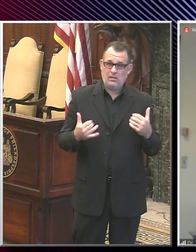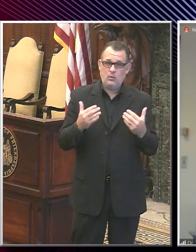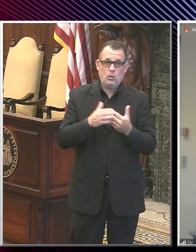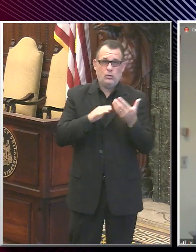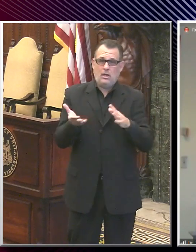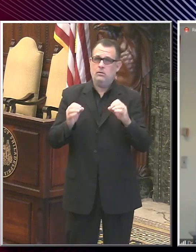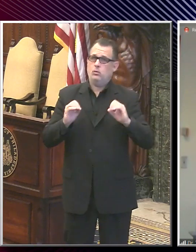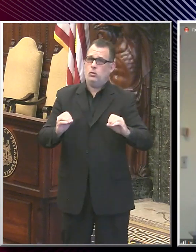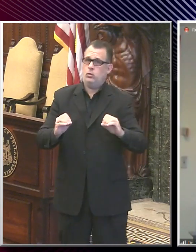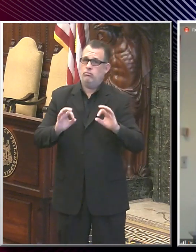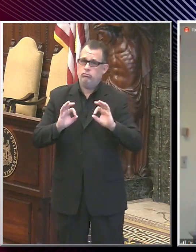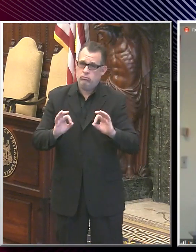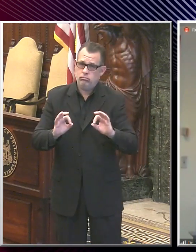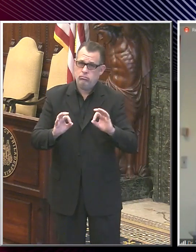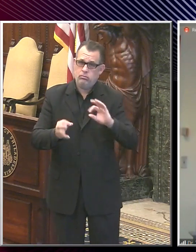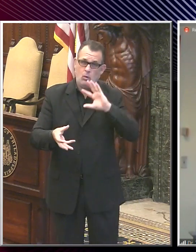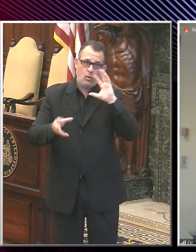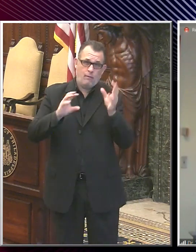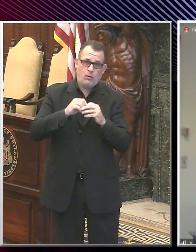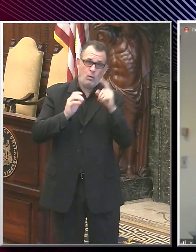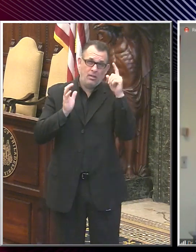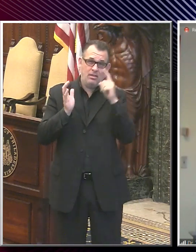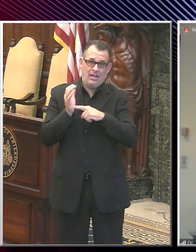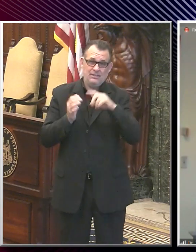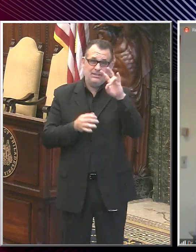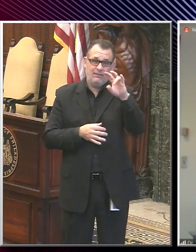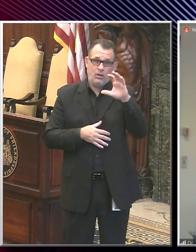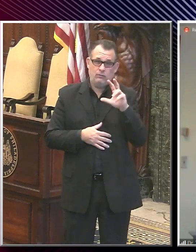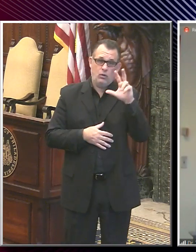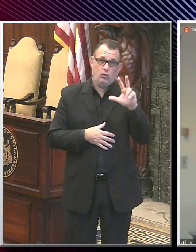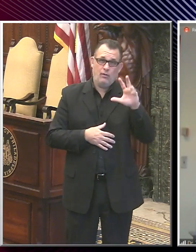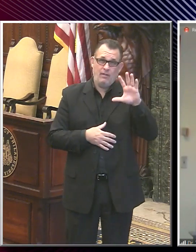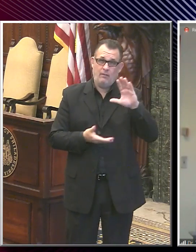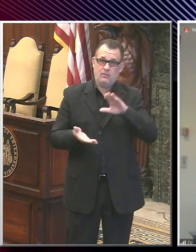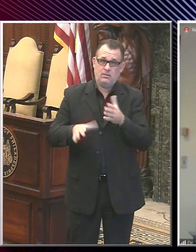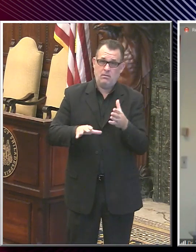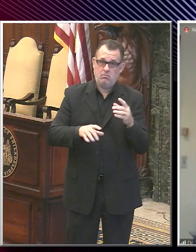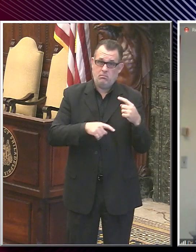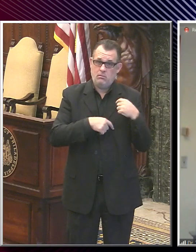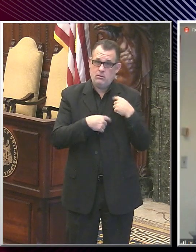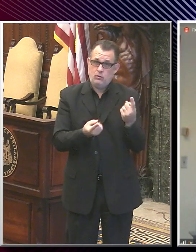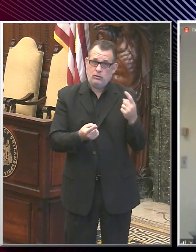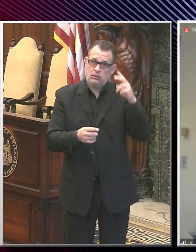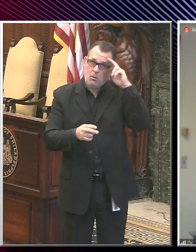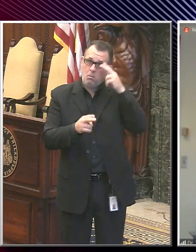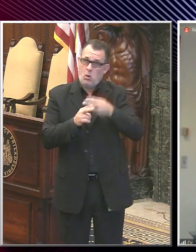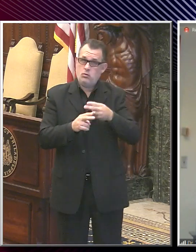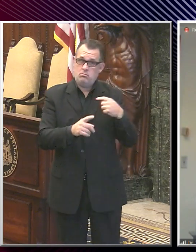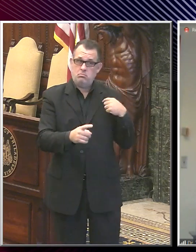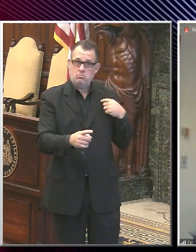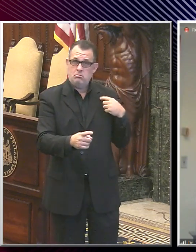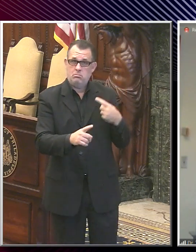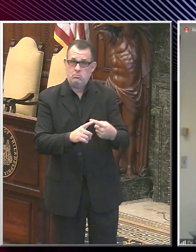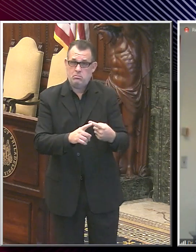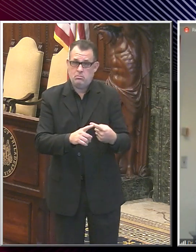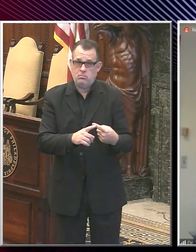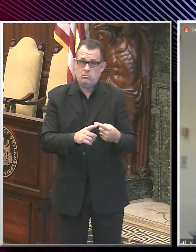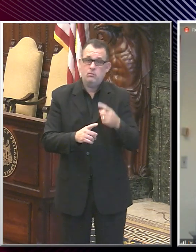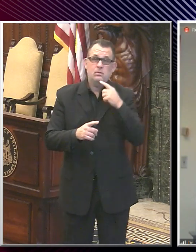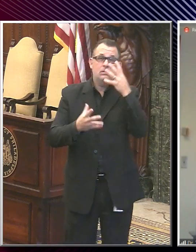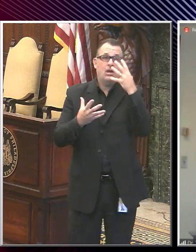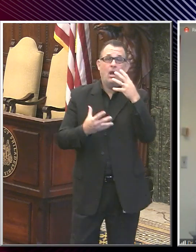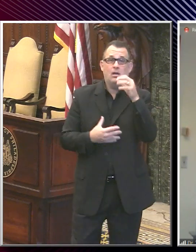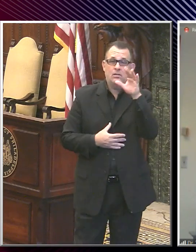Our total is 1,735 since the beginning of the epidemic. Now, we'll have to say that sadly, yesterday we learned of